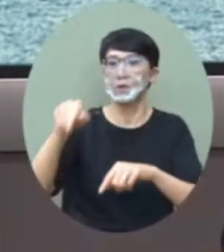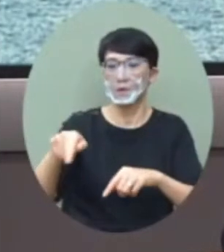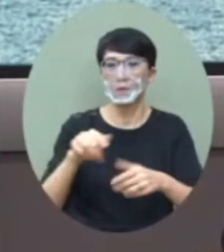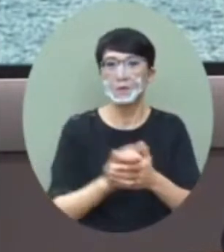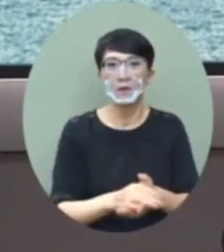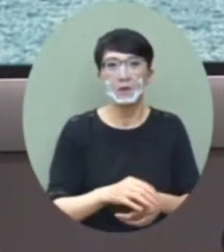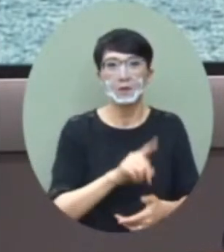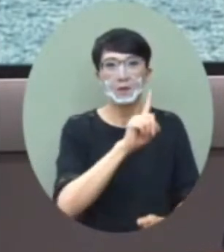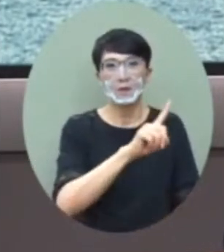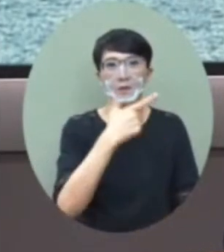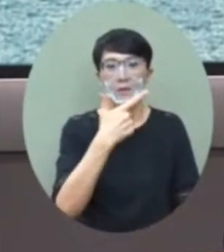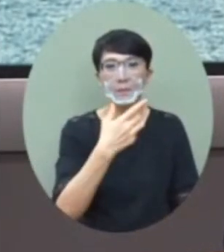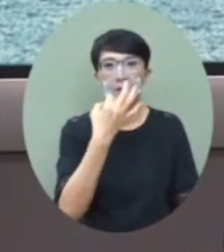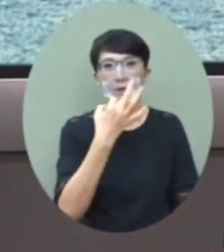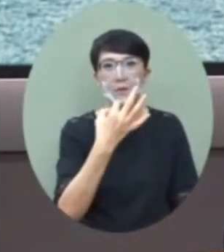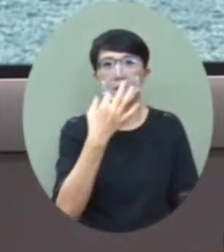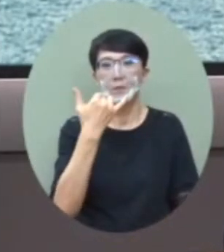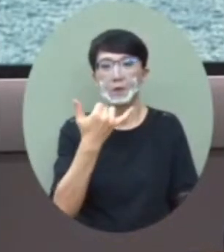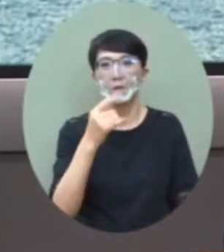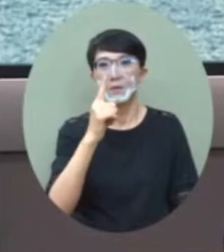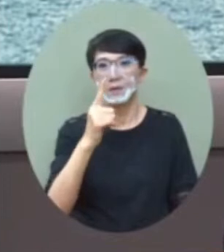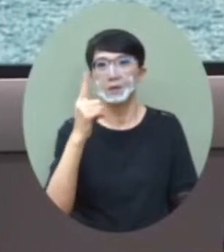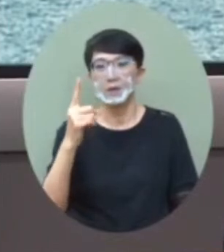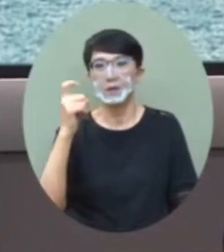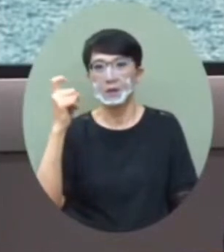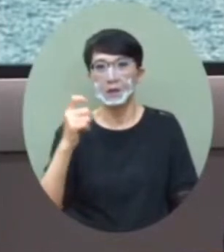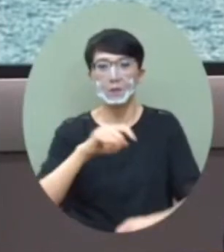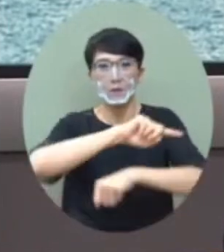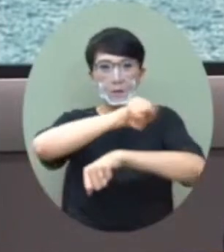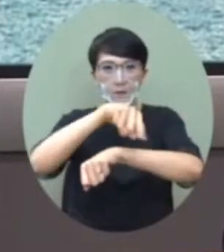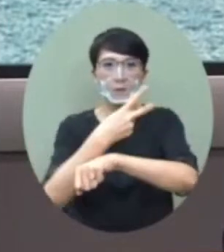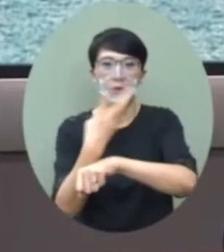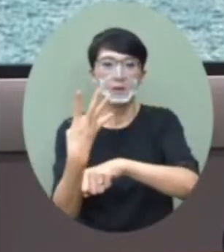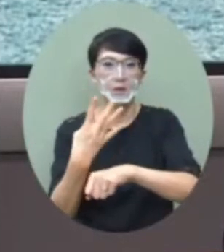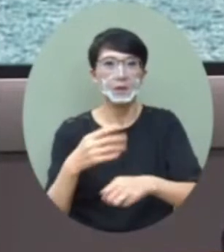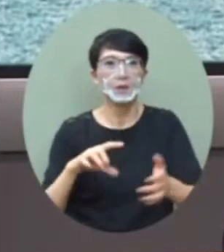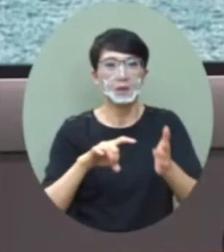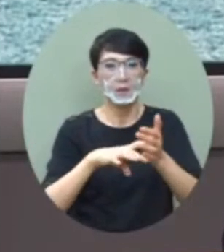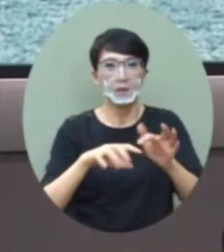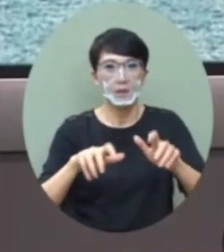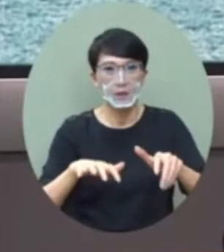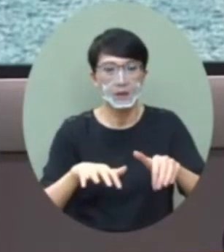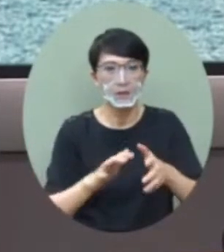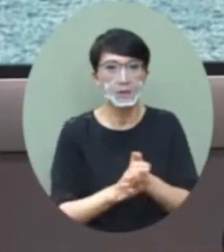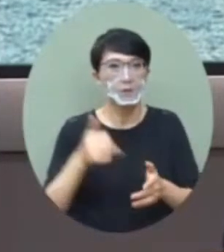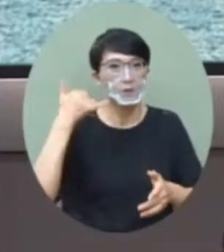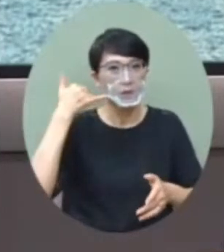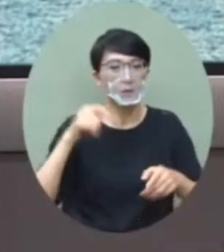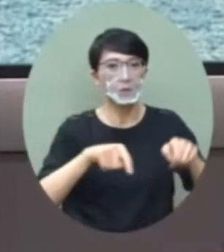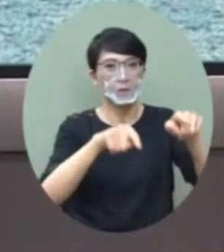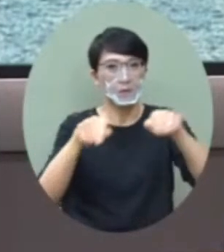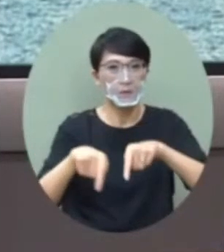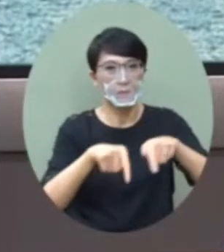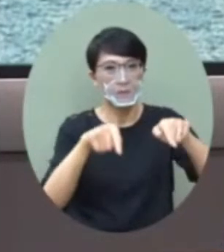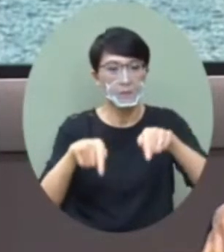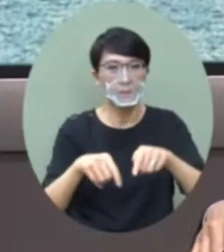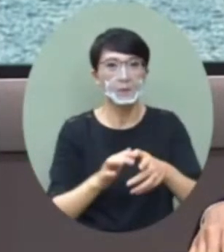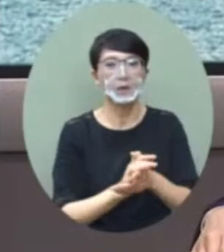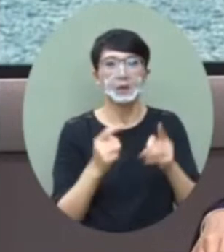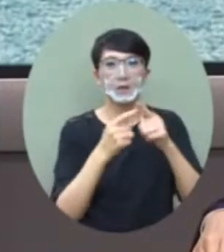After a declaration is made, we would issue an SMS message containing a